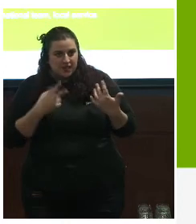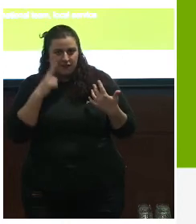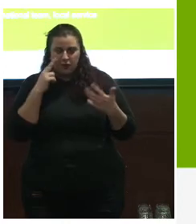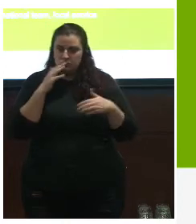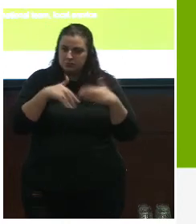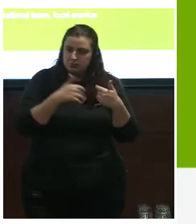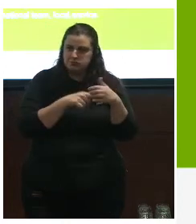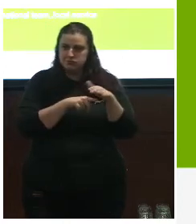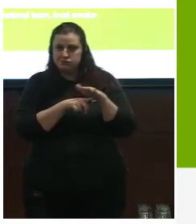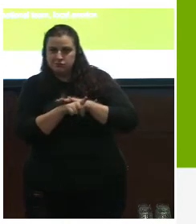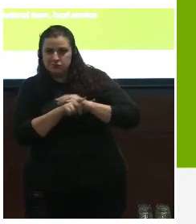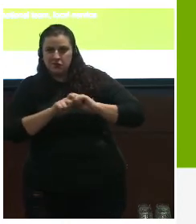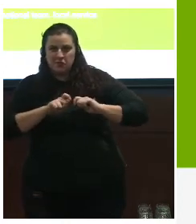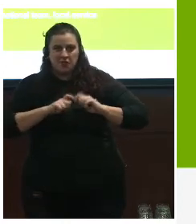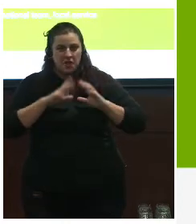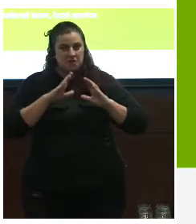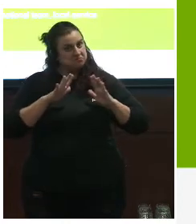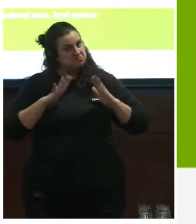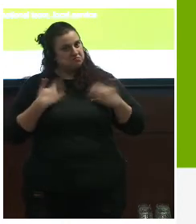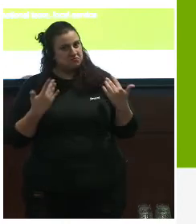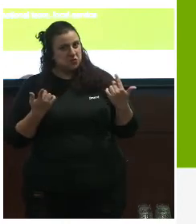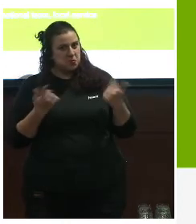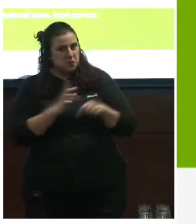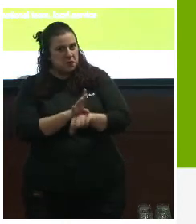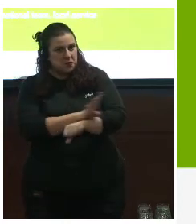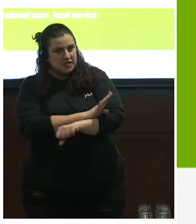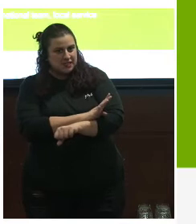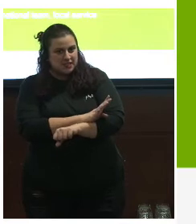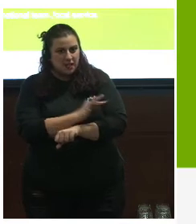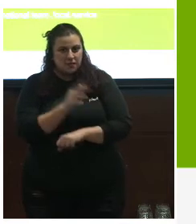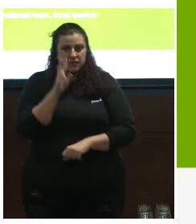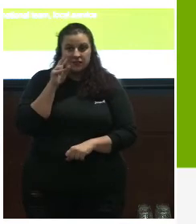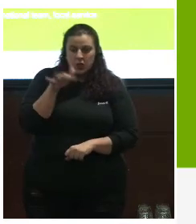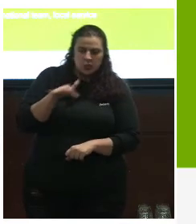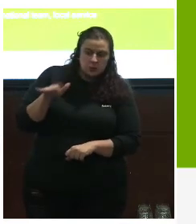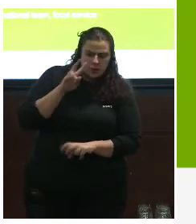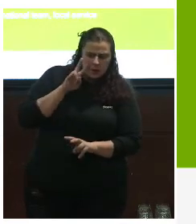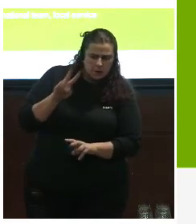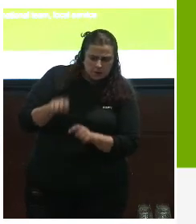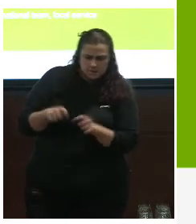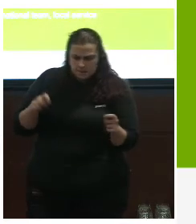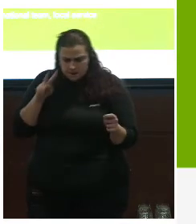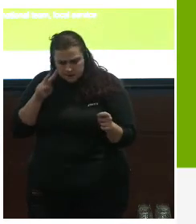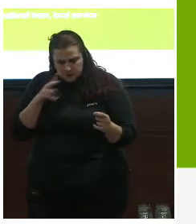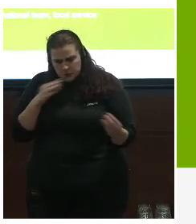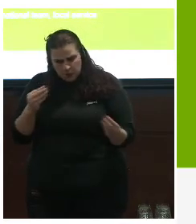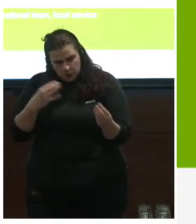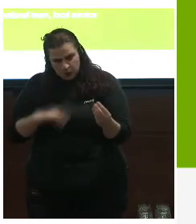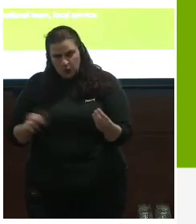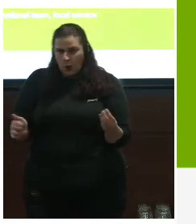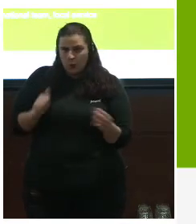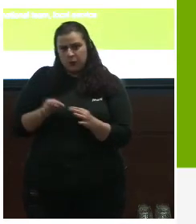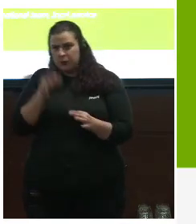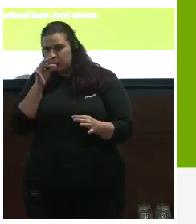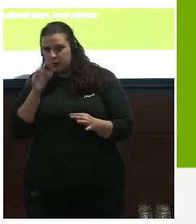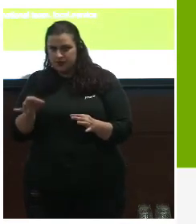you still see where there's room for improvement and maybe where there's some gaps and there's opportunities. In Dutch, we call that looking